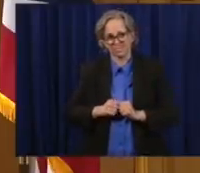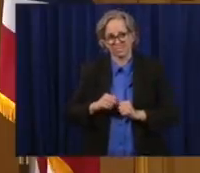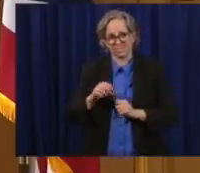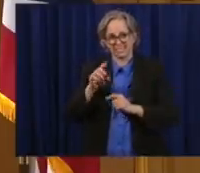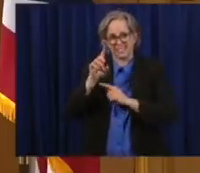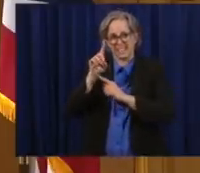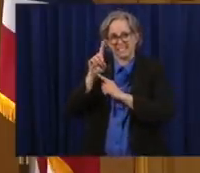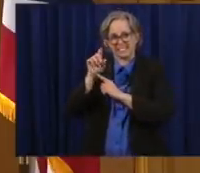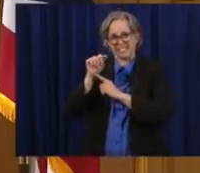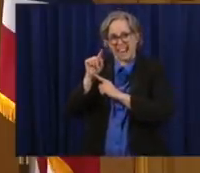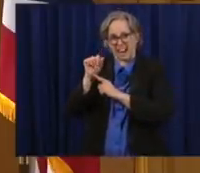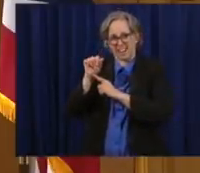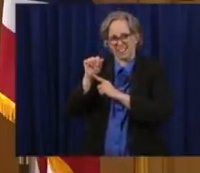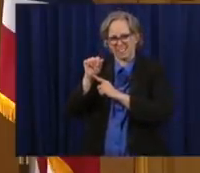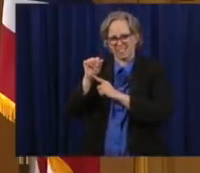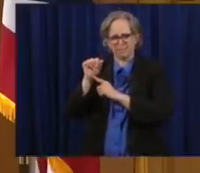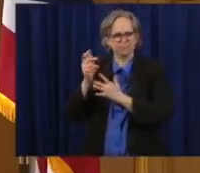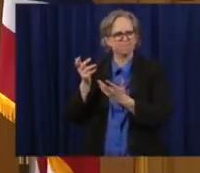that,